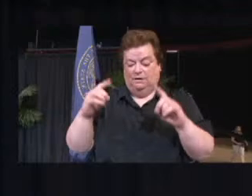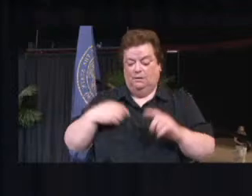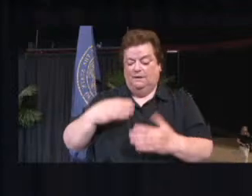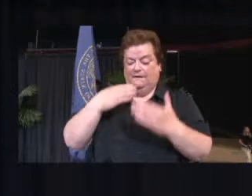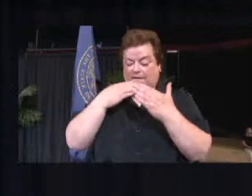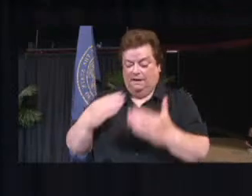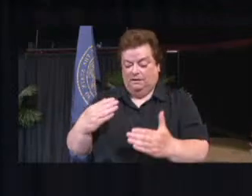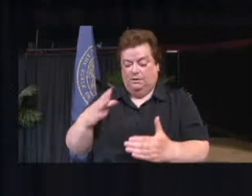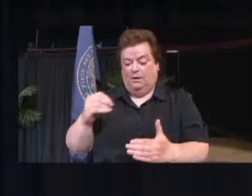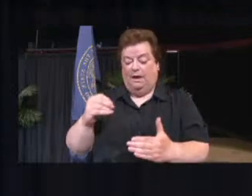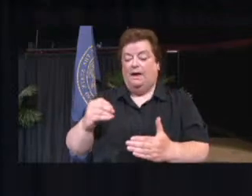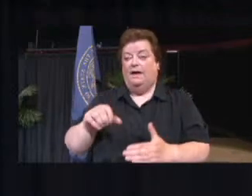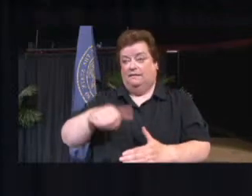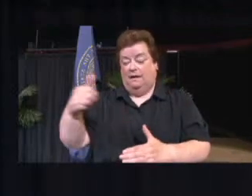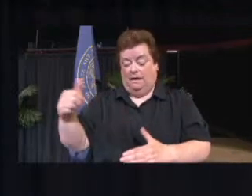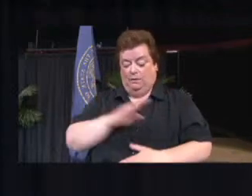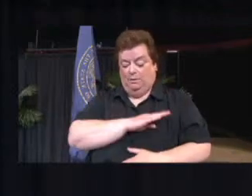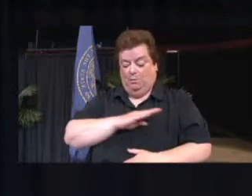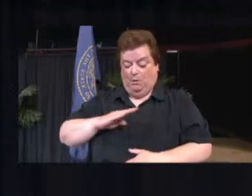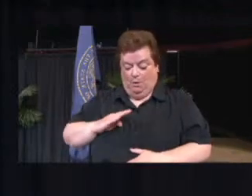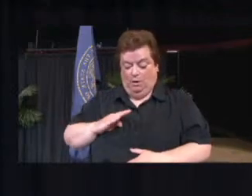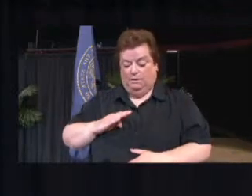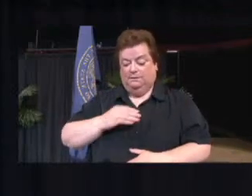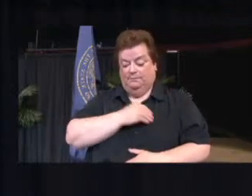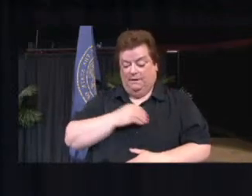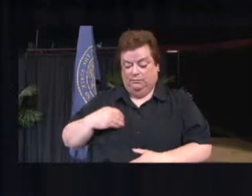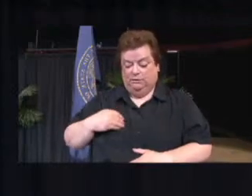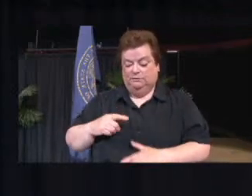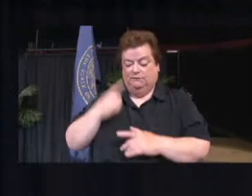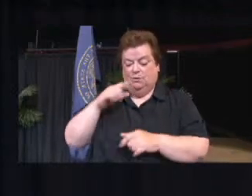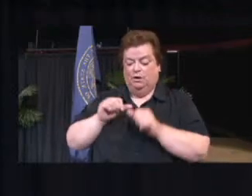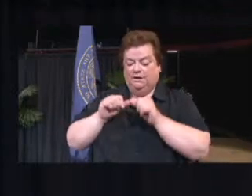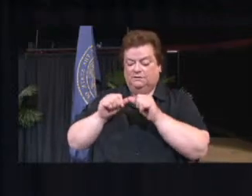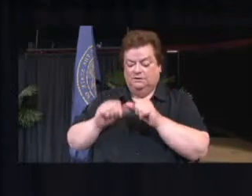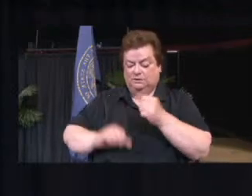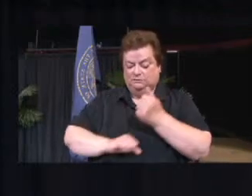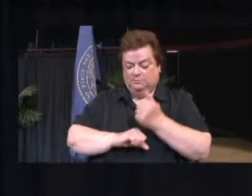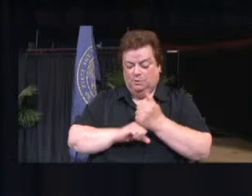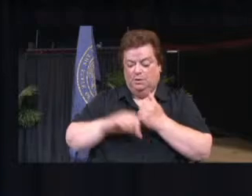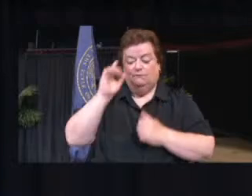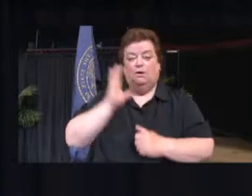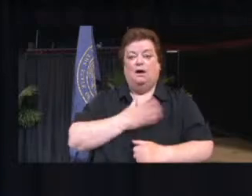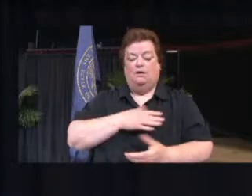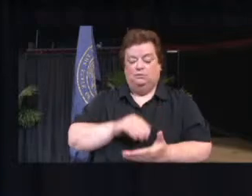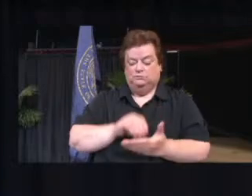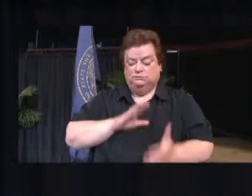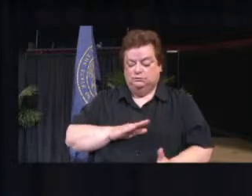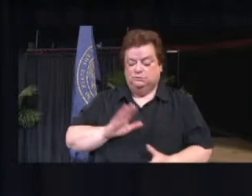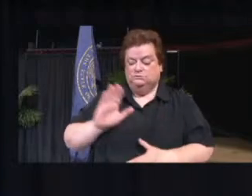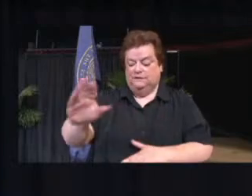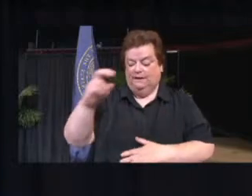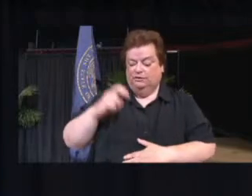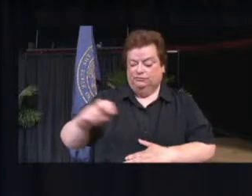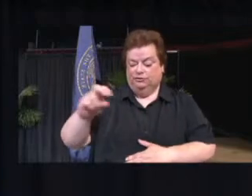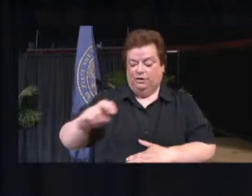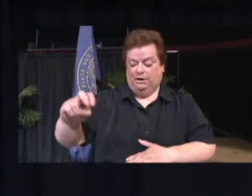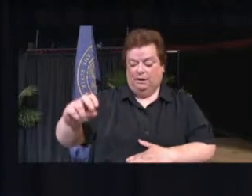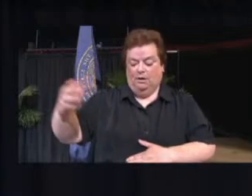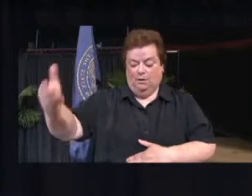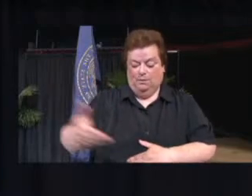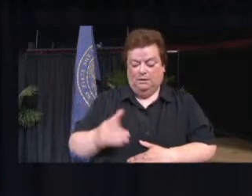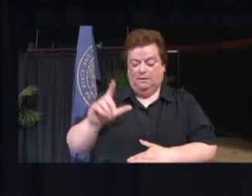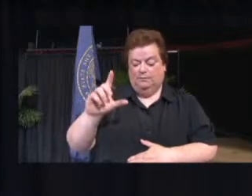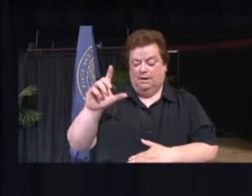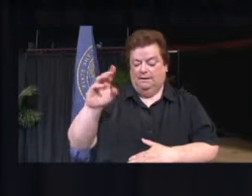Boswell, and the rest of your board colleagues for your continued support of our students' educational journeys. Please welcome Mr. Lanny